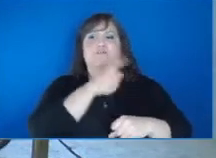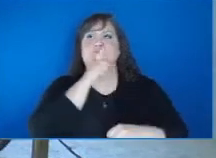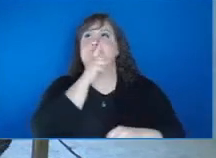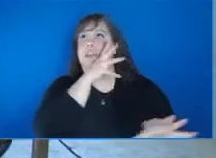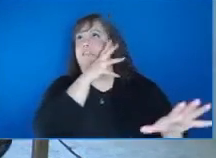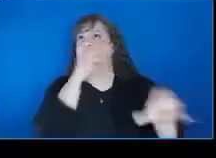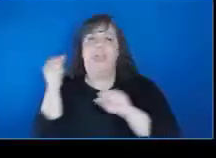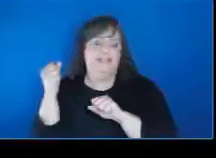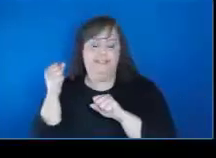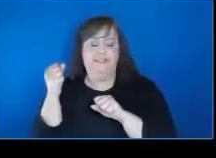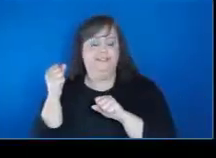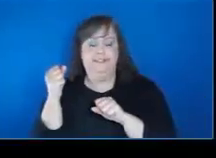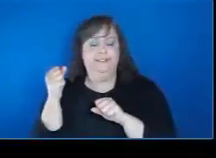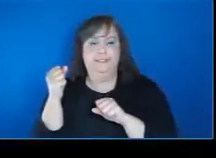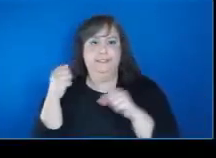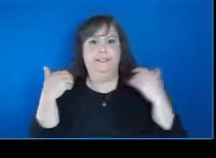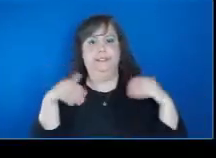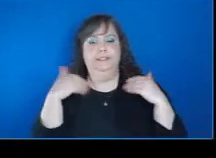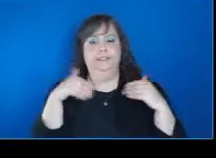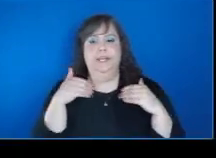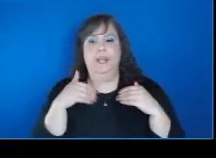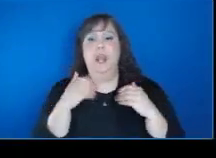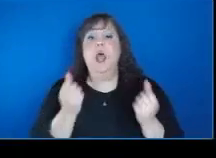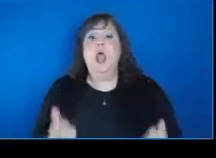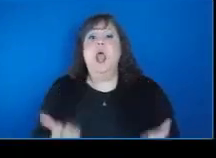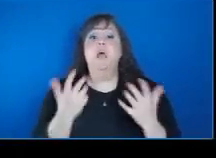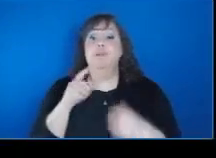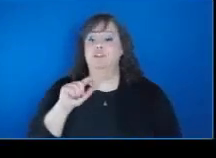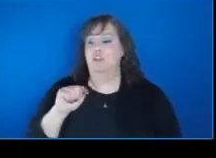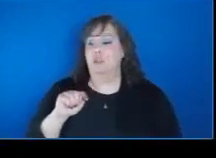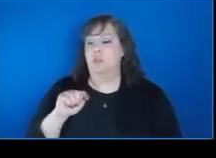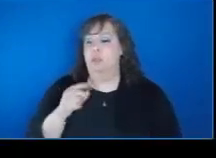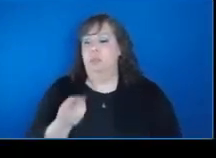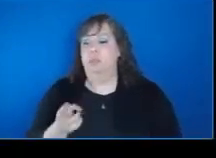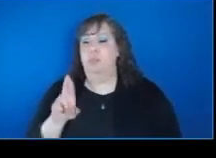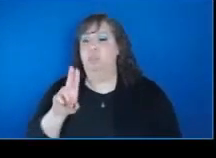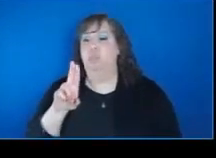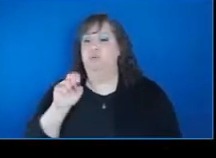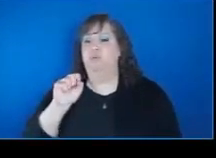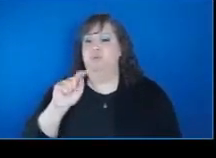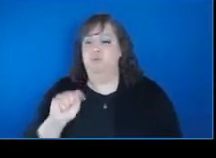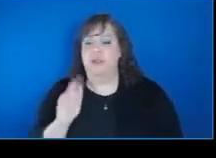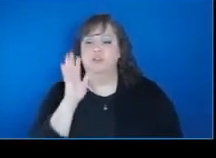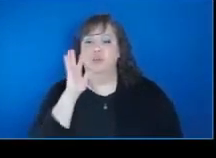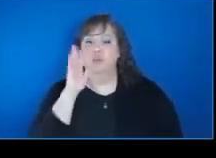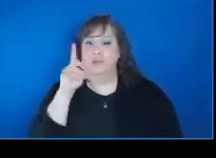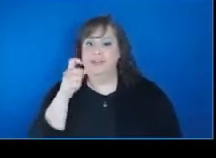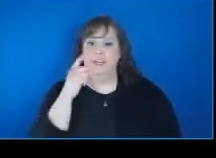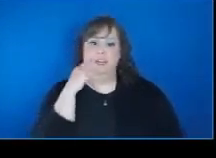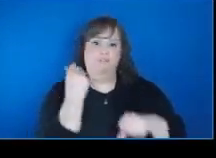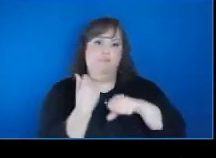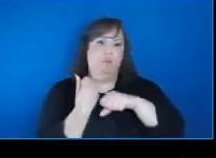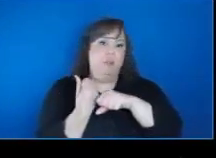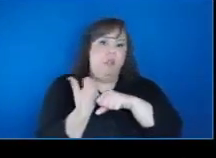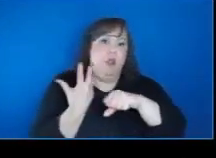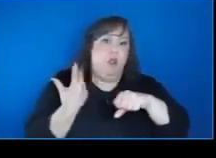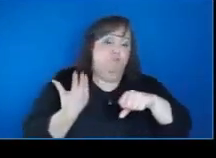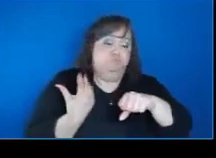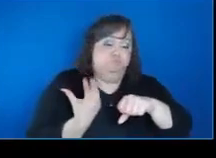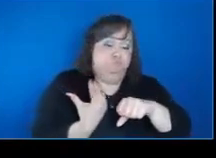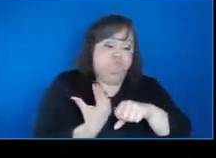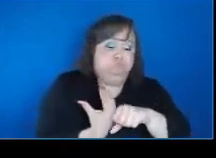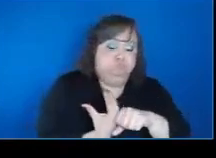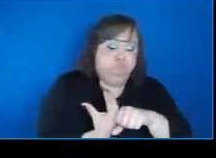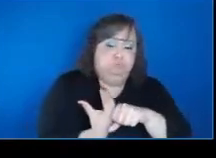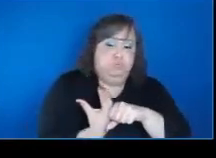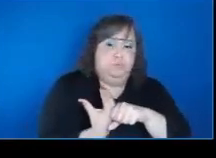The amount of thrust we'll need if we, per se, like, landed on the asteroid and tried to, like, push